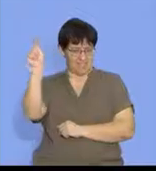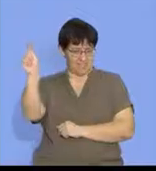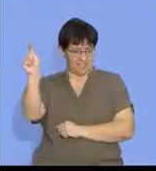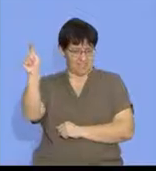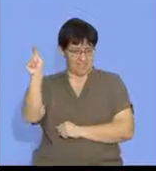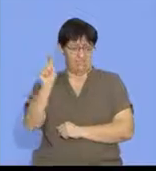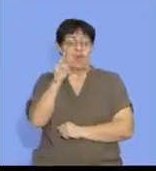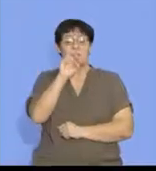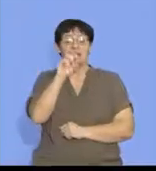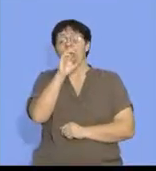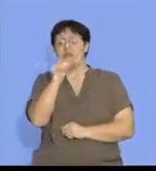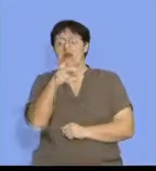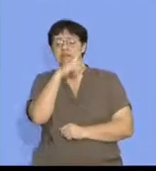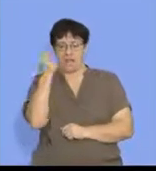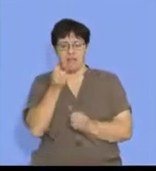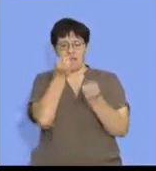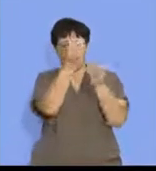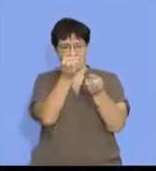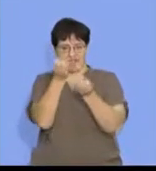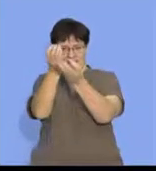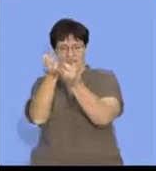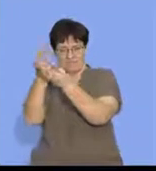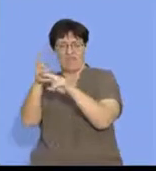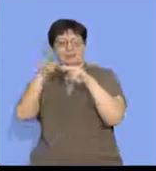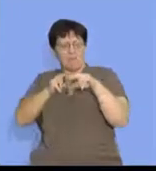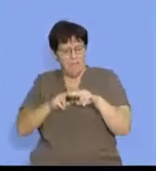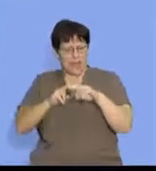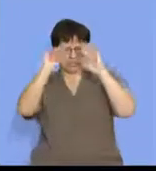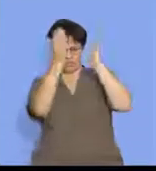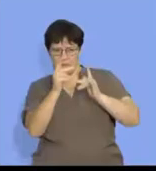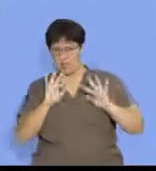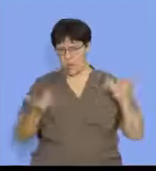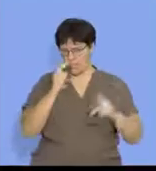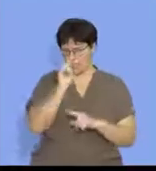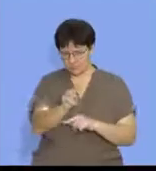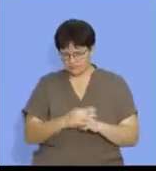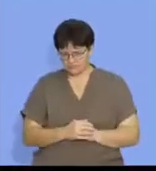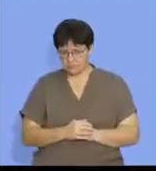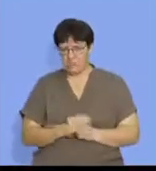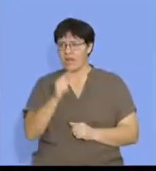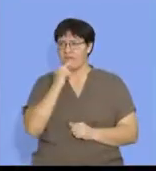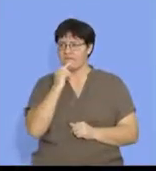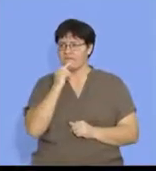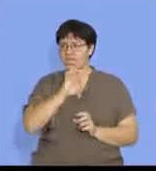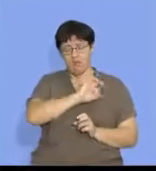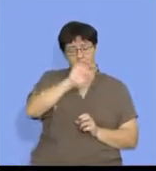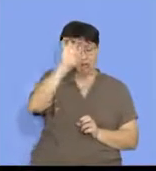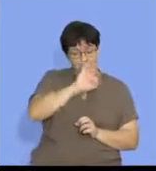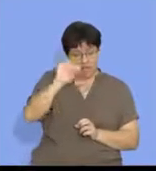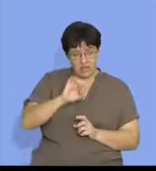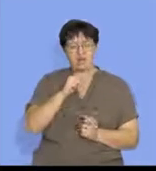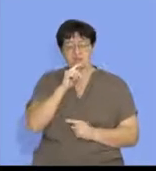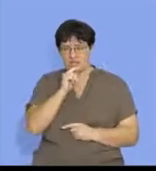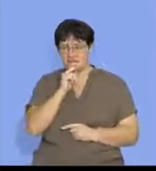a bacteria a name according to its shape. So you'll see here, if they're rod-shaped, we often call